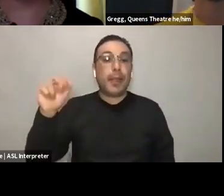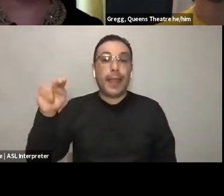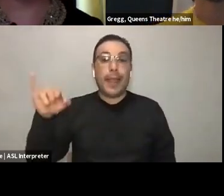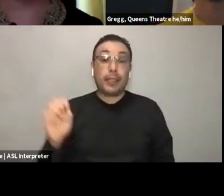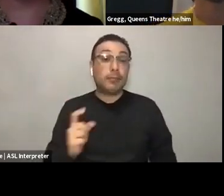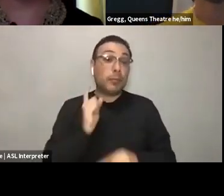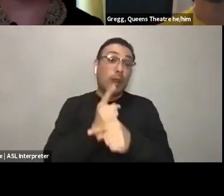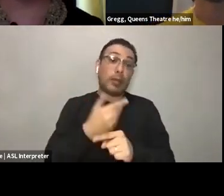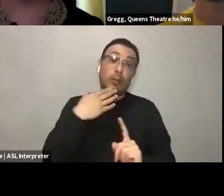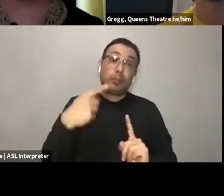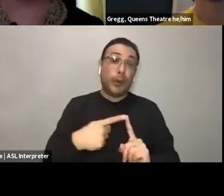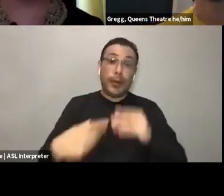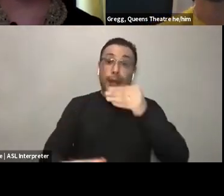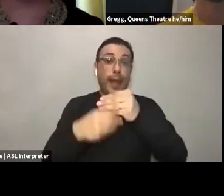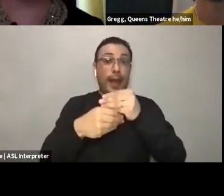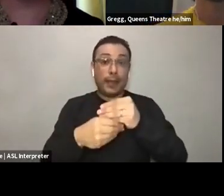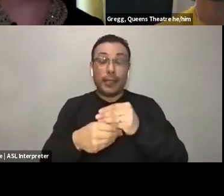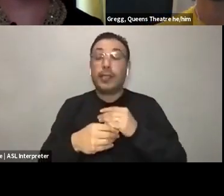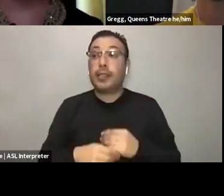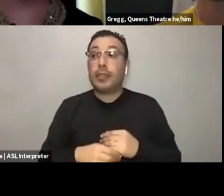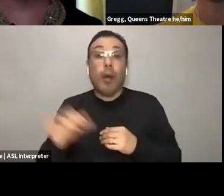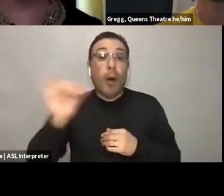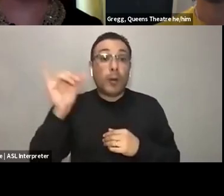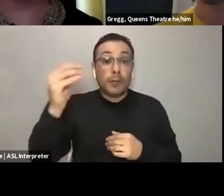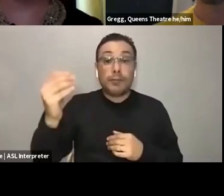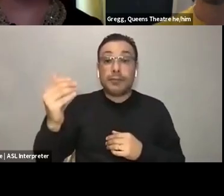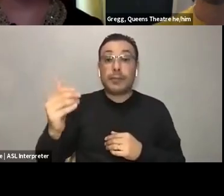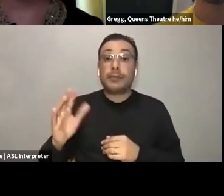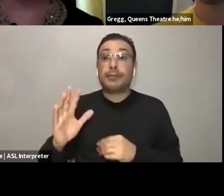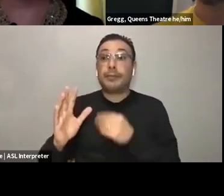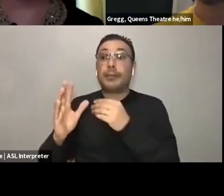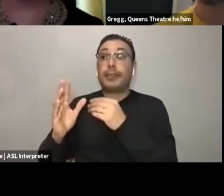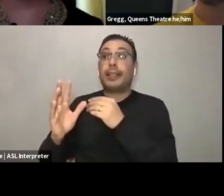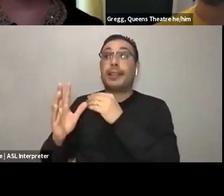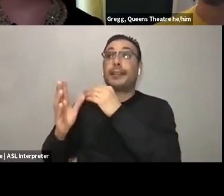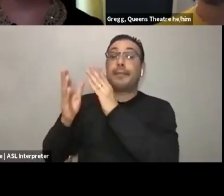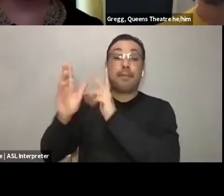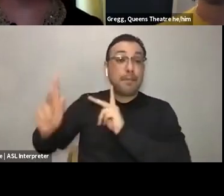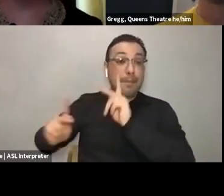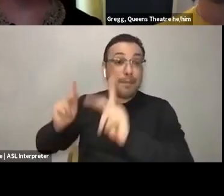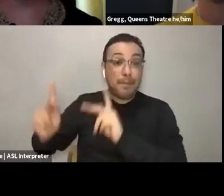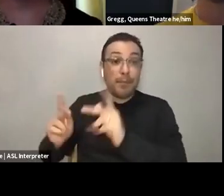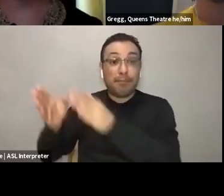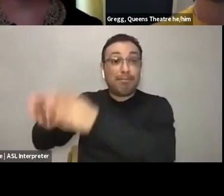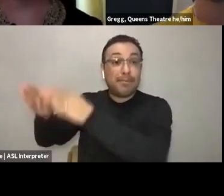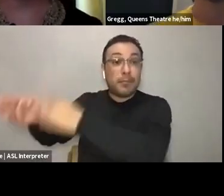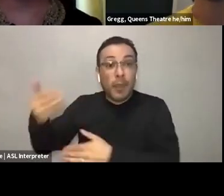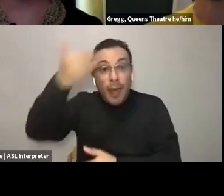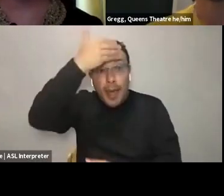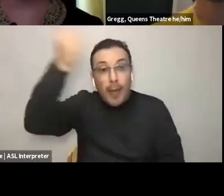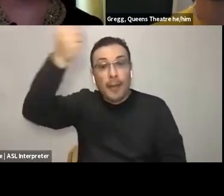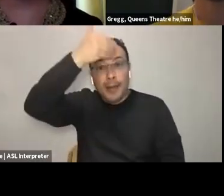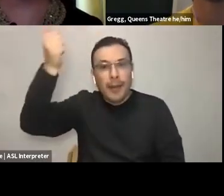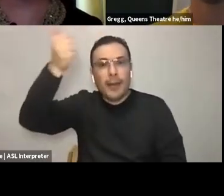spoken specifically about working with folks with dementia, which, you know, in the spectrum of hacking and innovating, uh, hacking and adapting